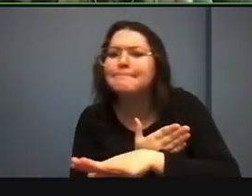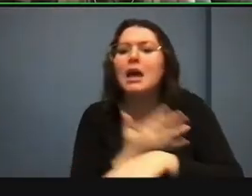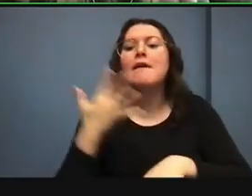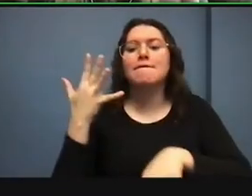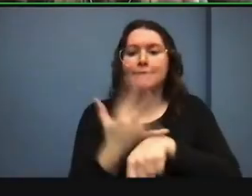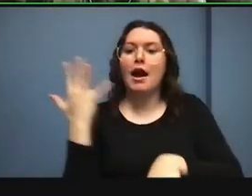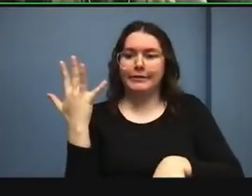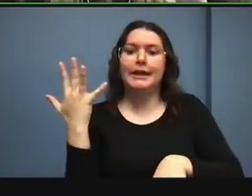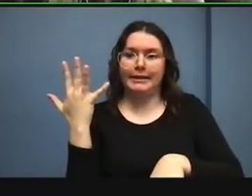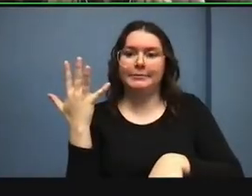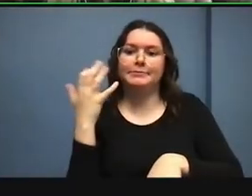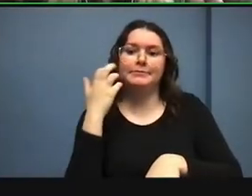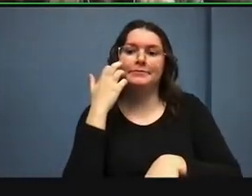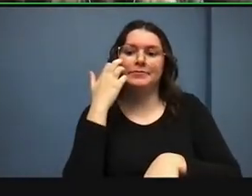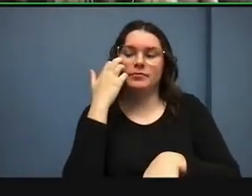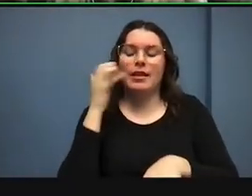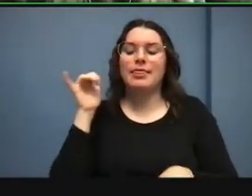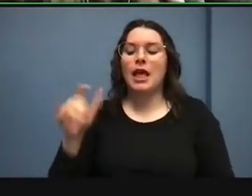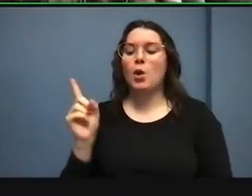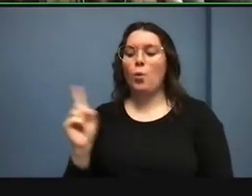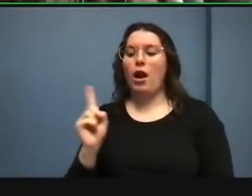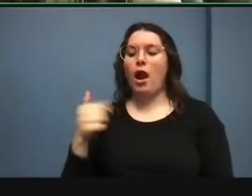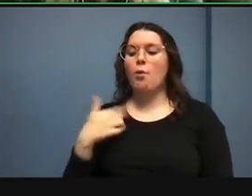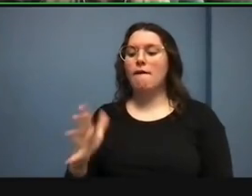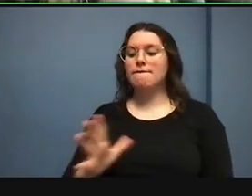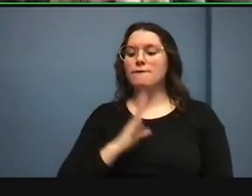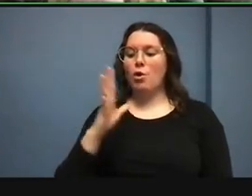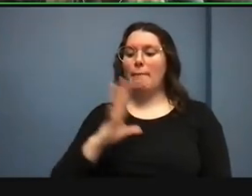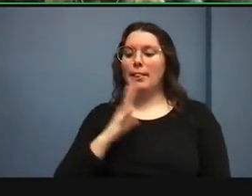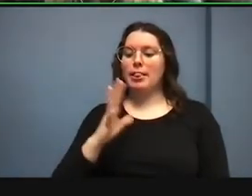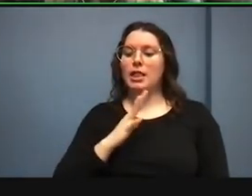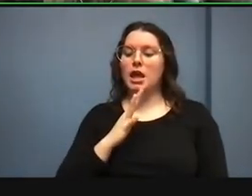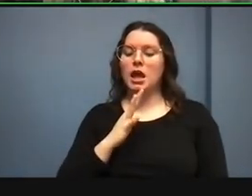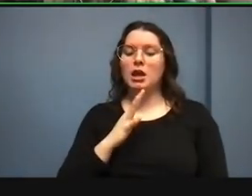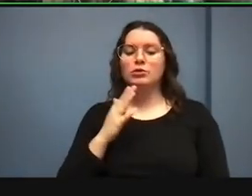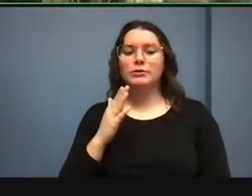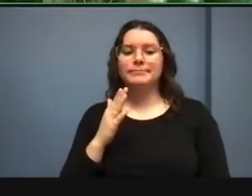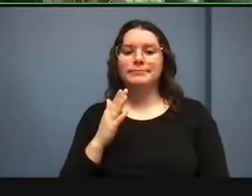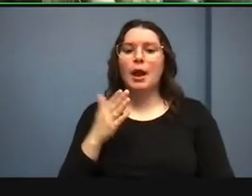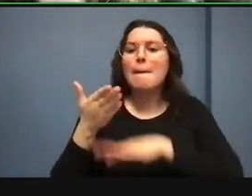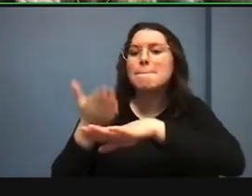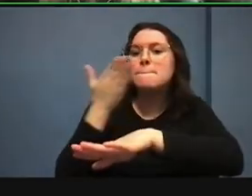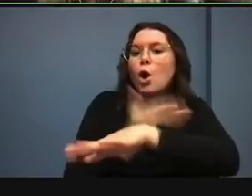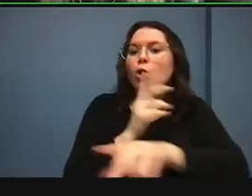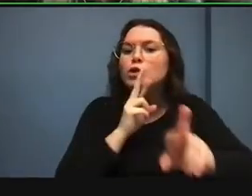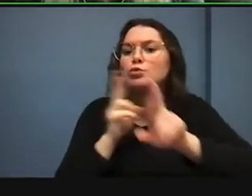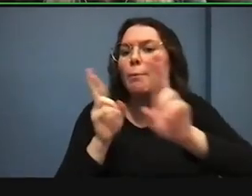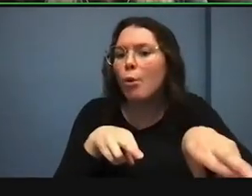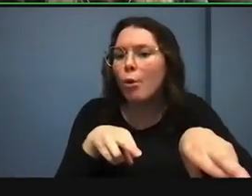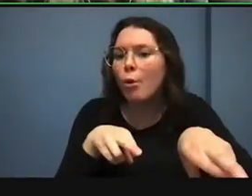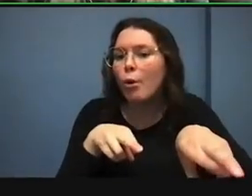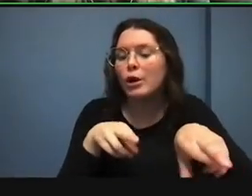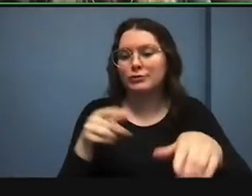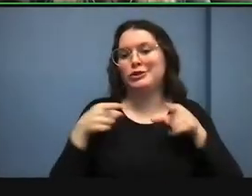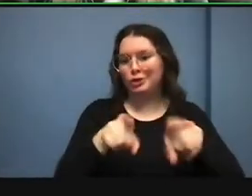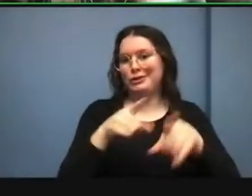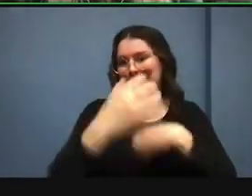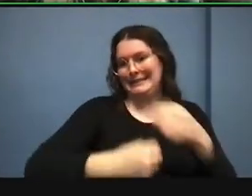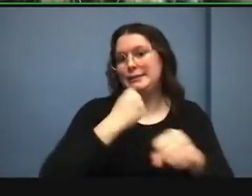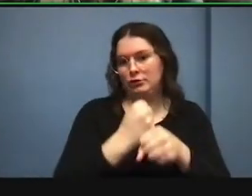times, that's where I'm going to formally do progress reporting throughout the year.